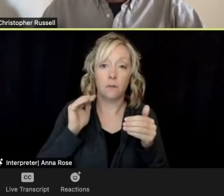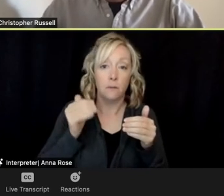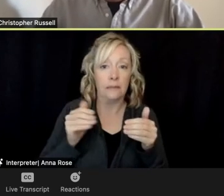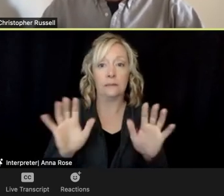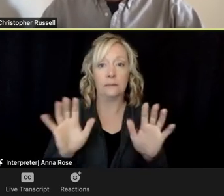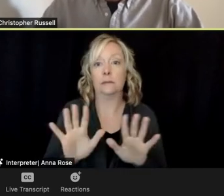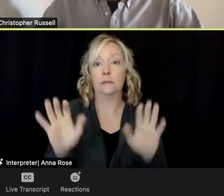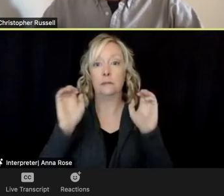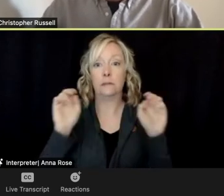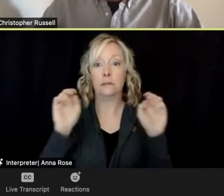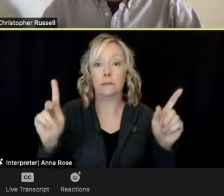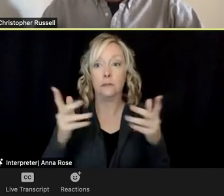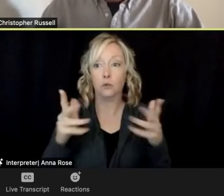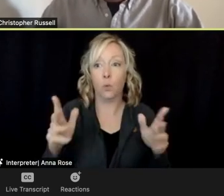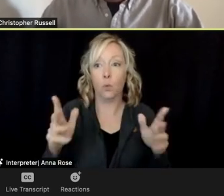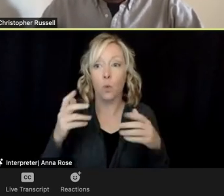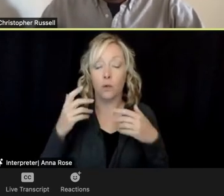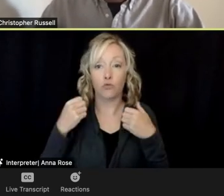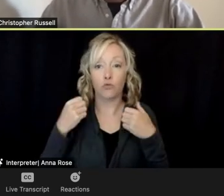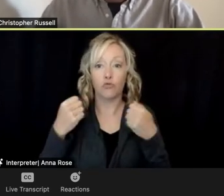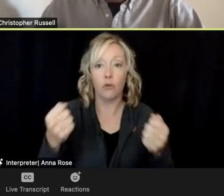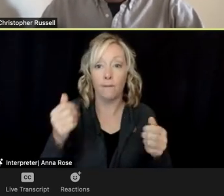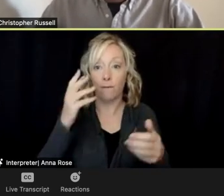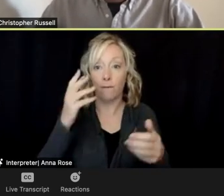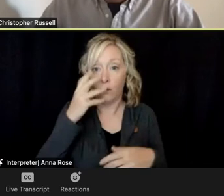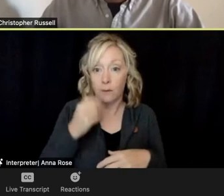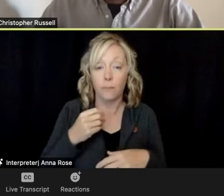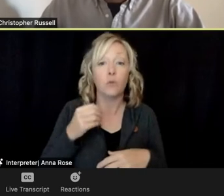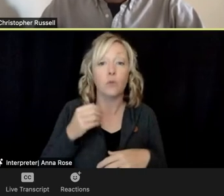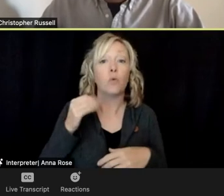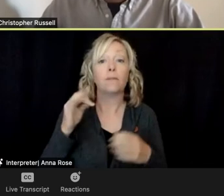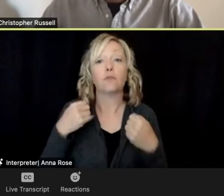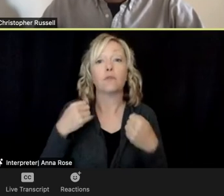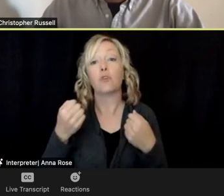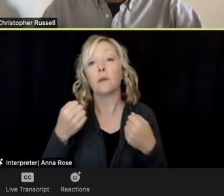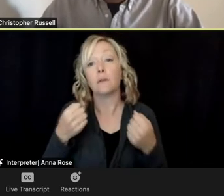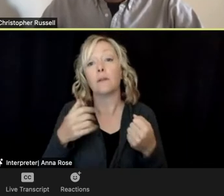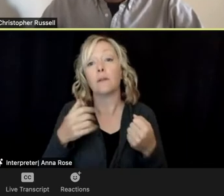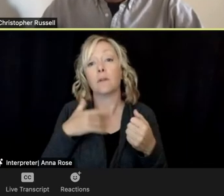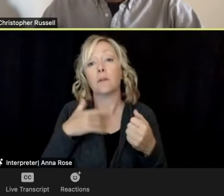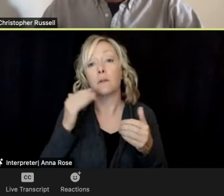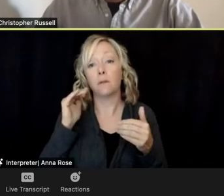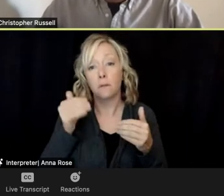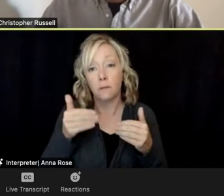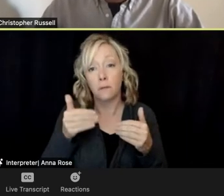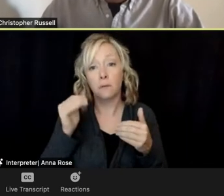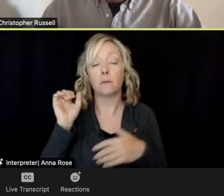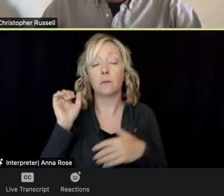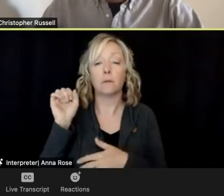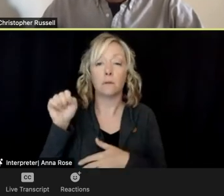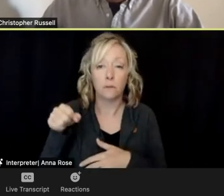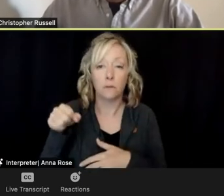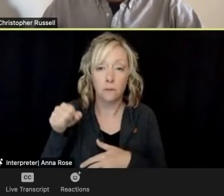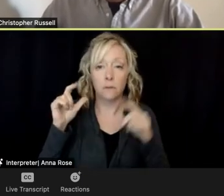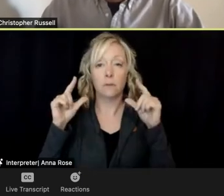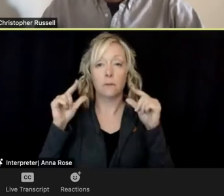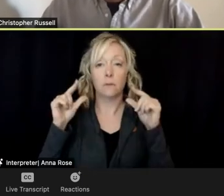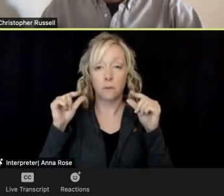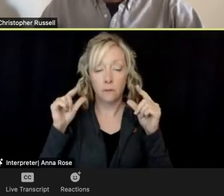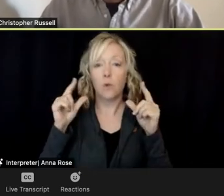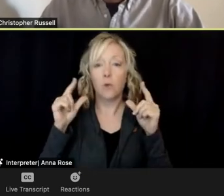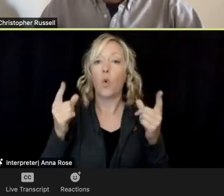asleep while you're driving. So when you start to feel drowsy and you start to feel your kind of head nodding down and your eyes kind of closing,